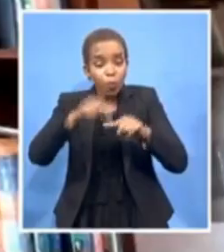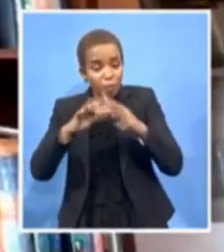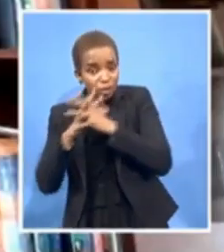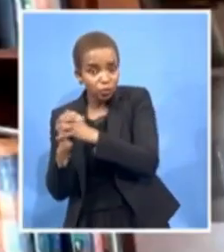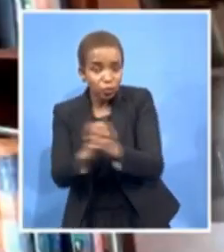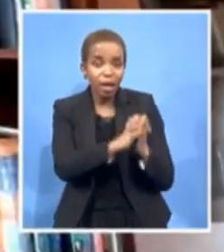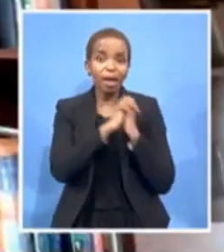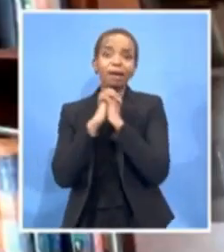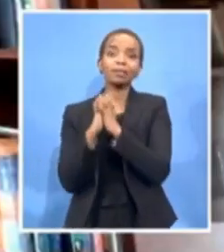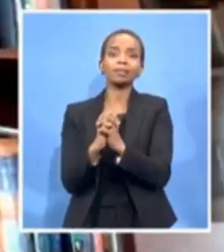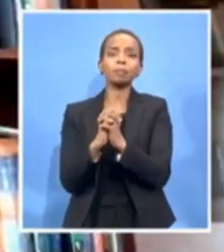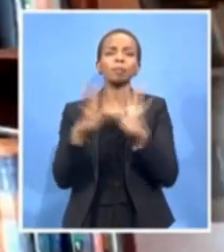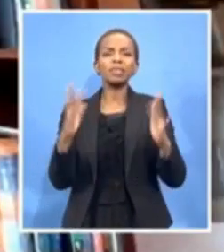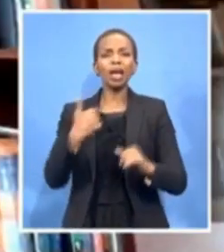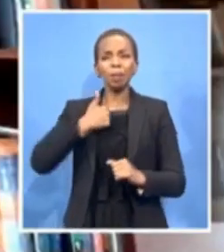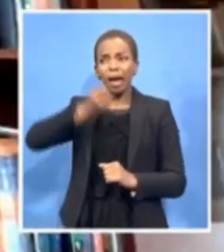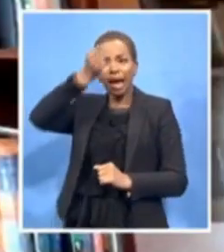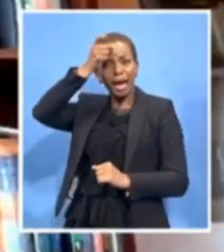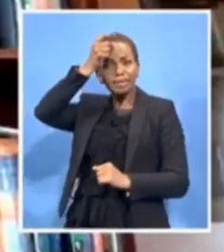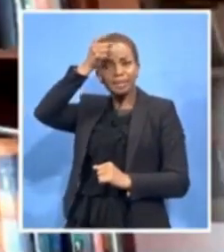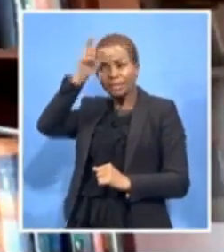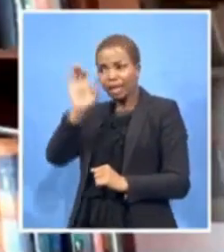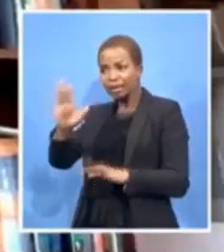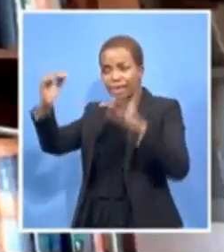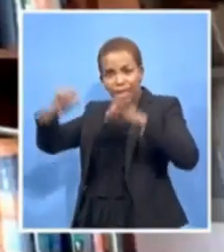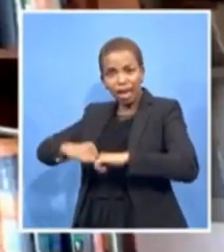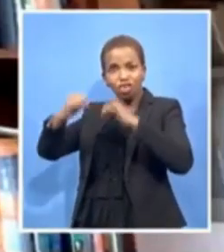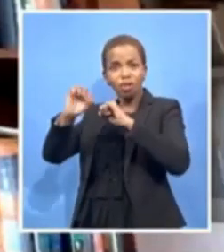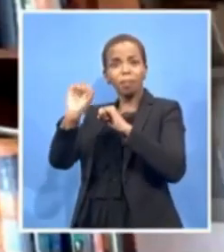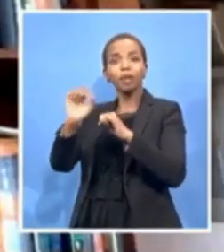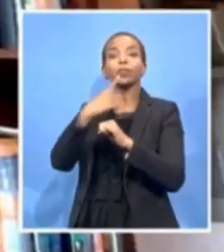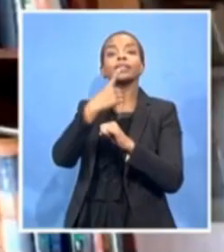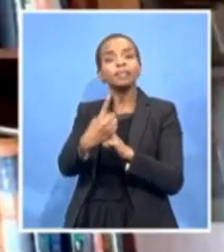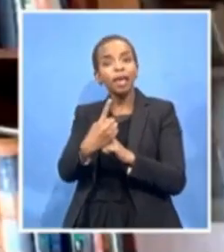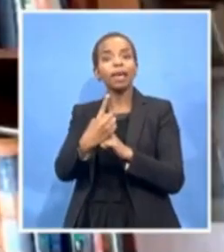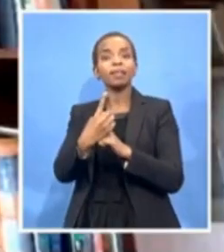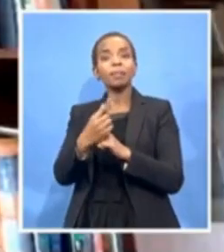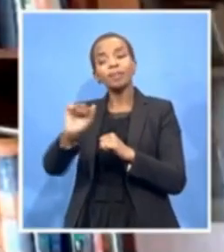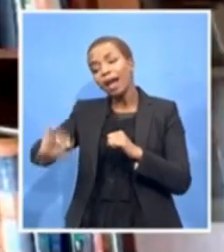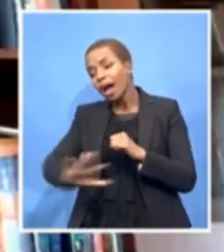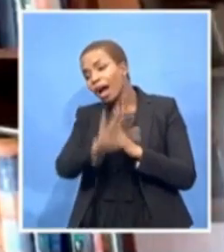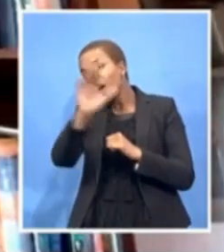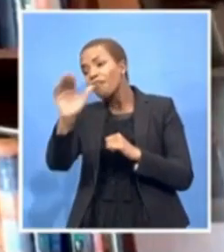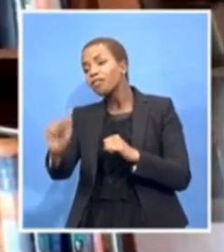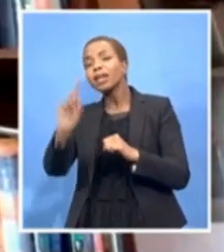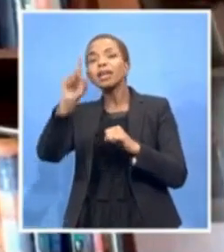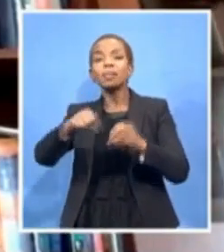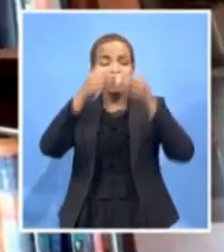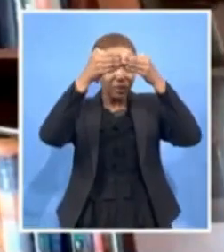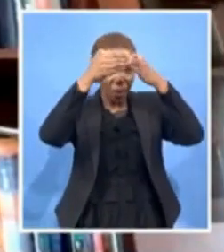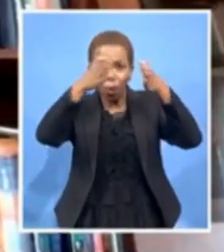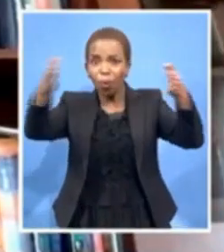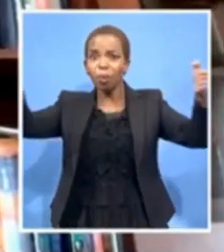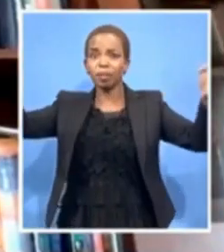Yamoussoukro Agreement, which say that the African skies must be open. That is how I understand the